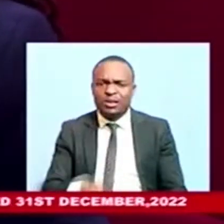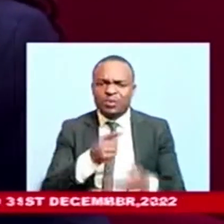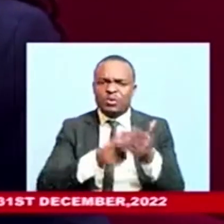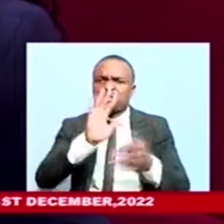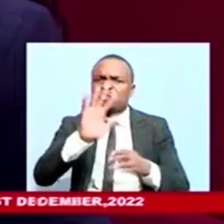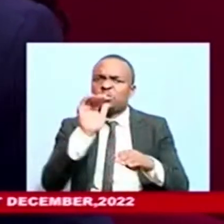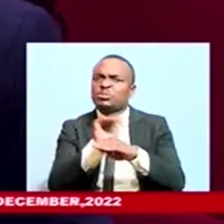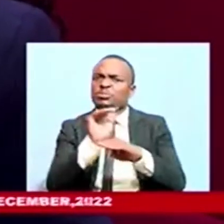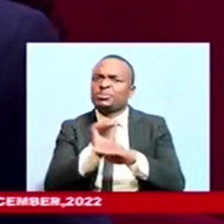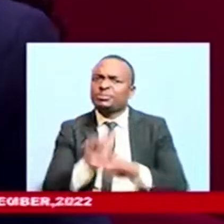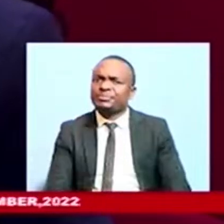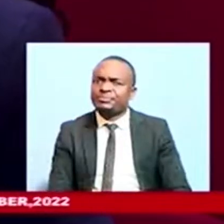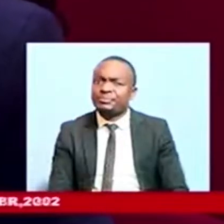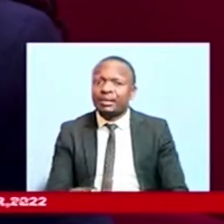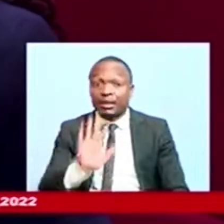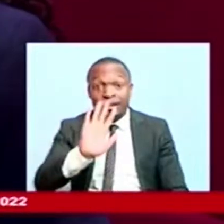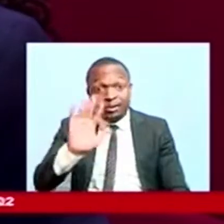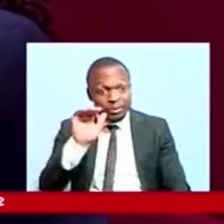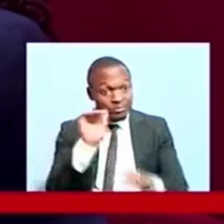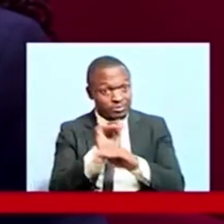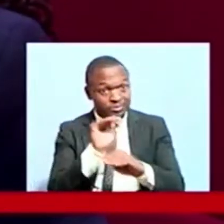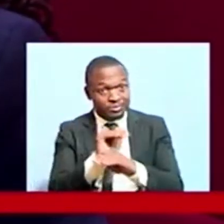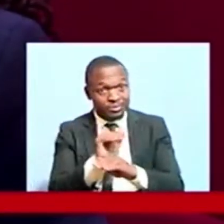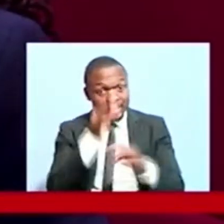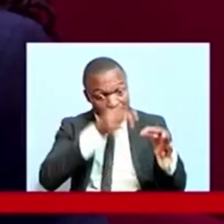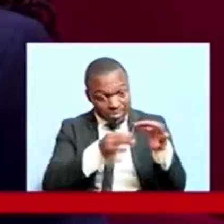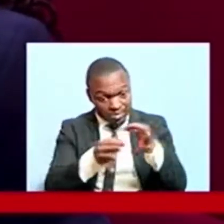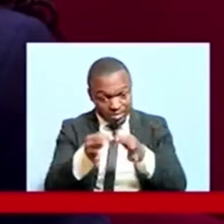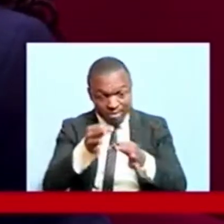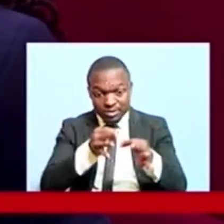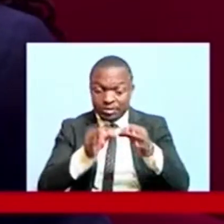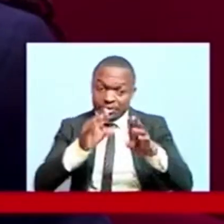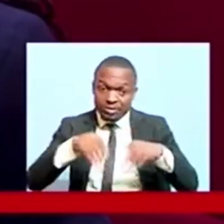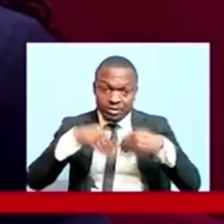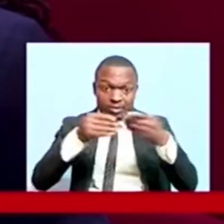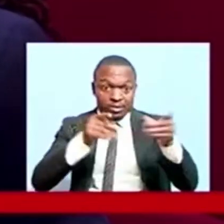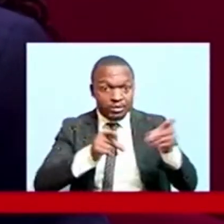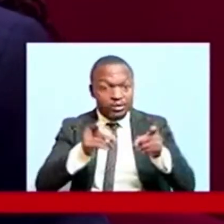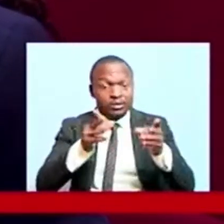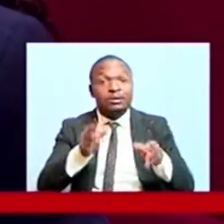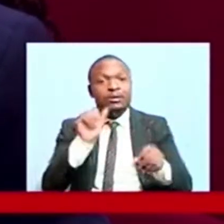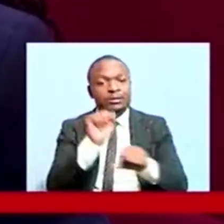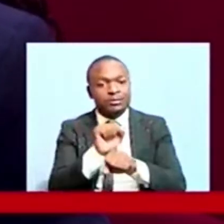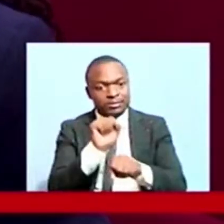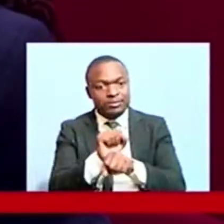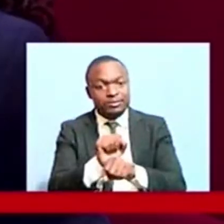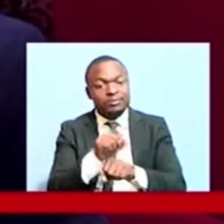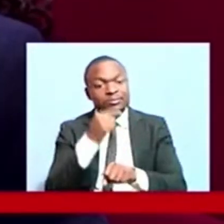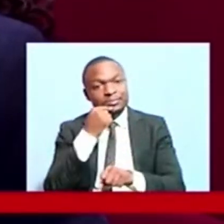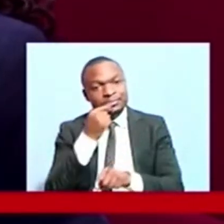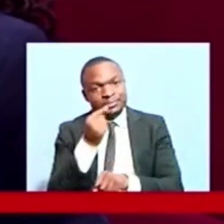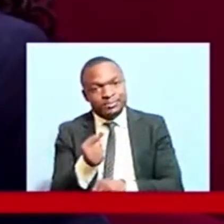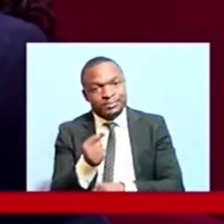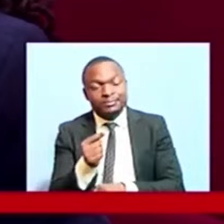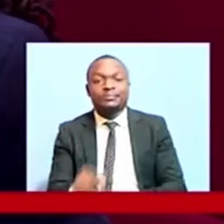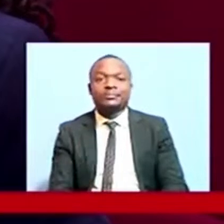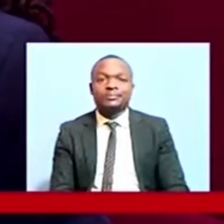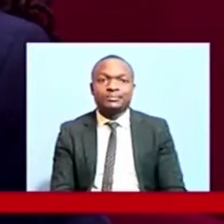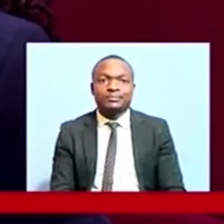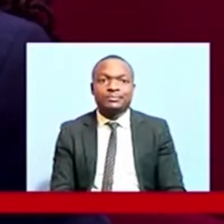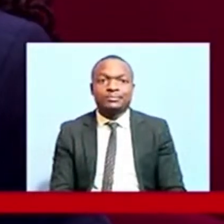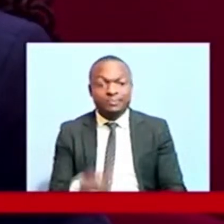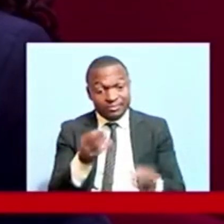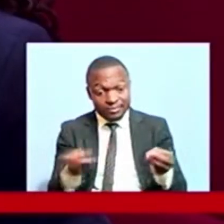comment? My comment was the justification was given by the Director of Works, saying it was adding